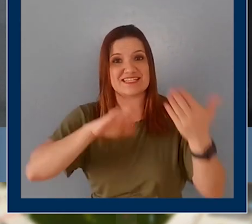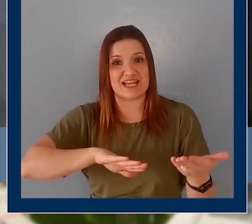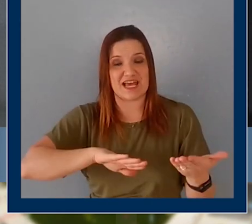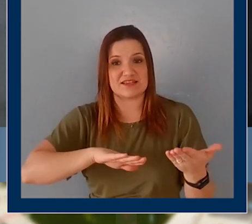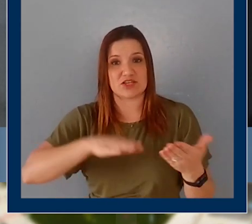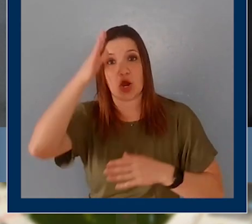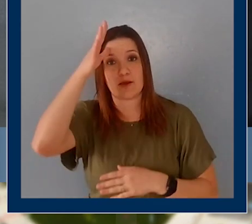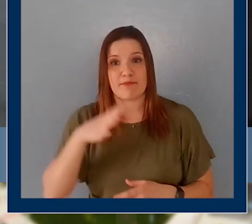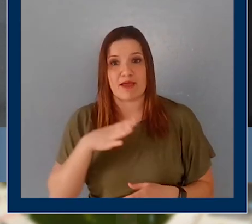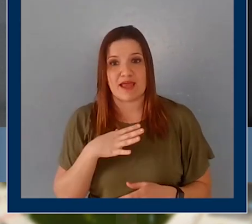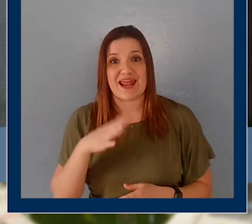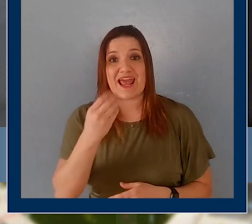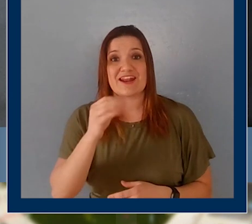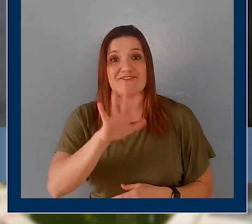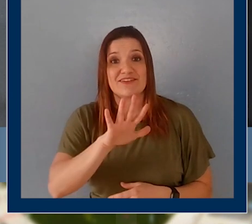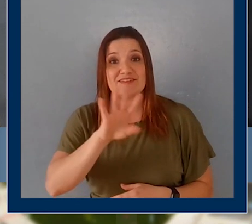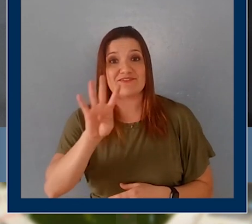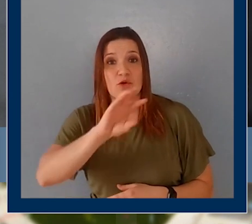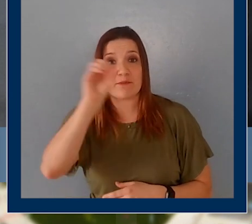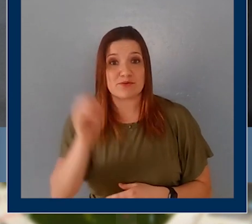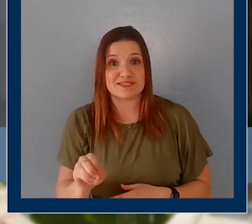your friends and so forth. So